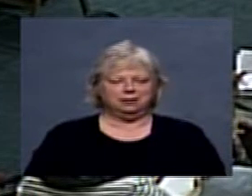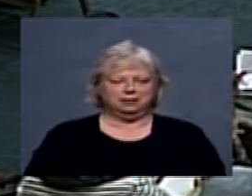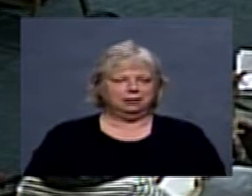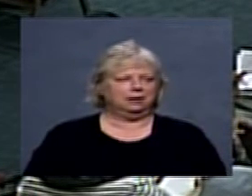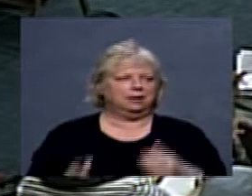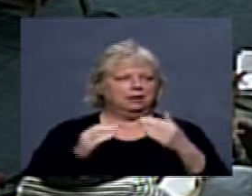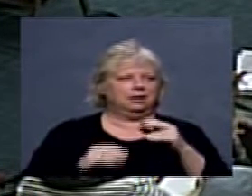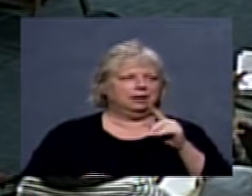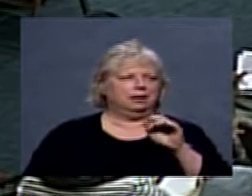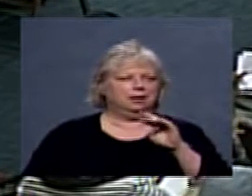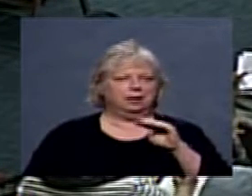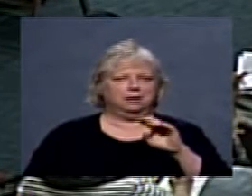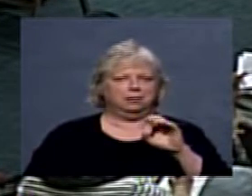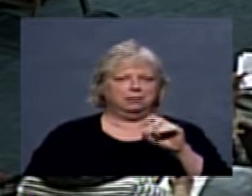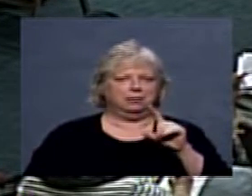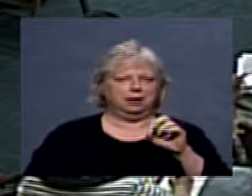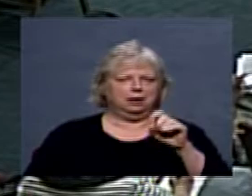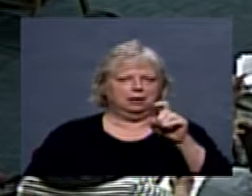Jim Alexander?